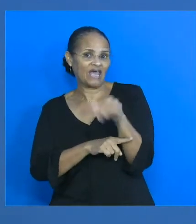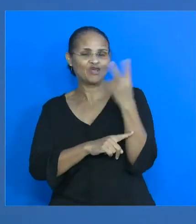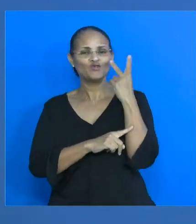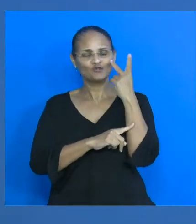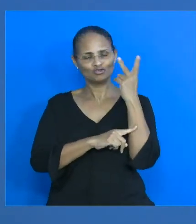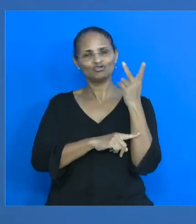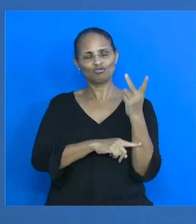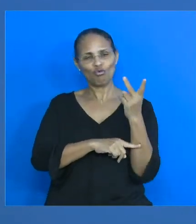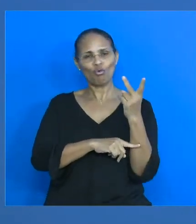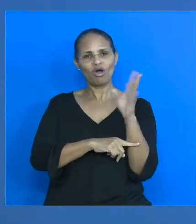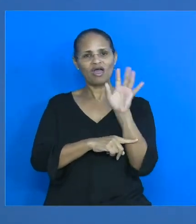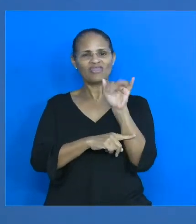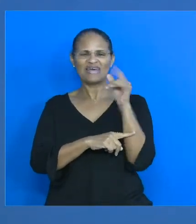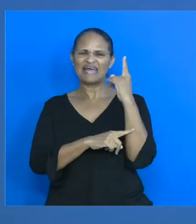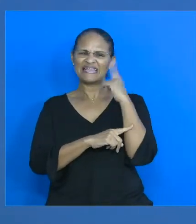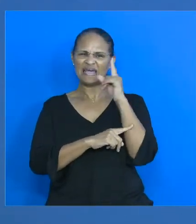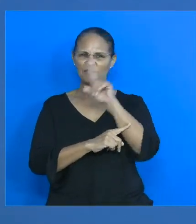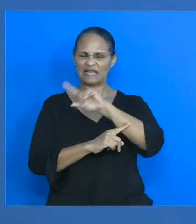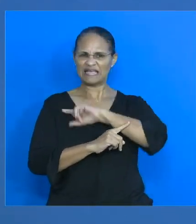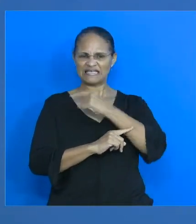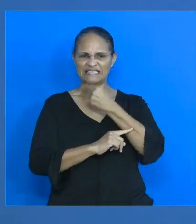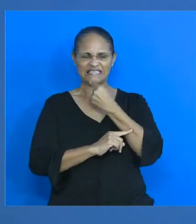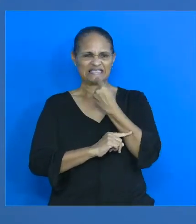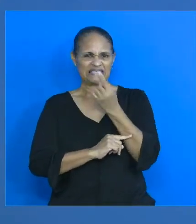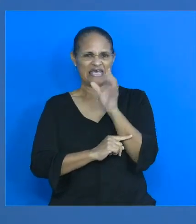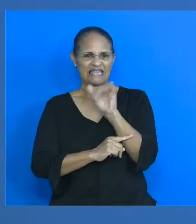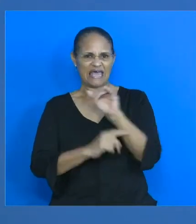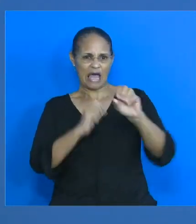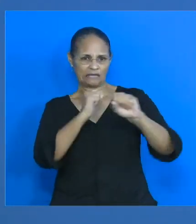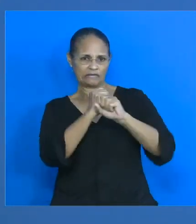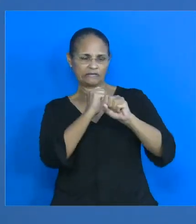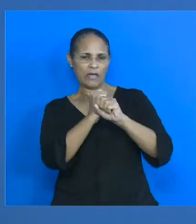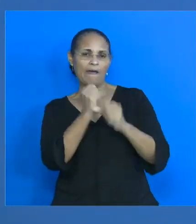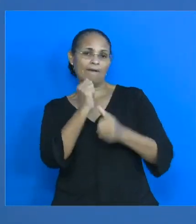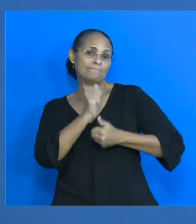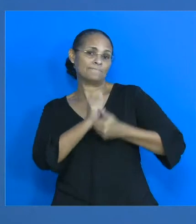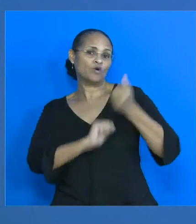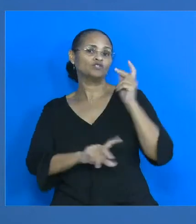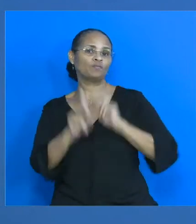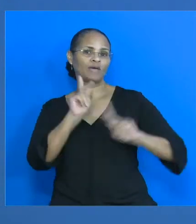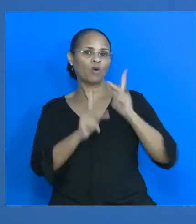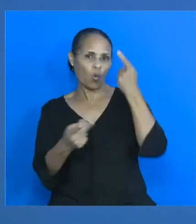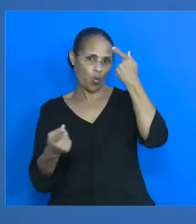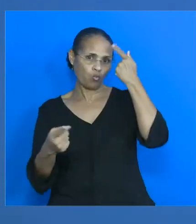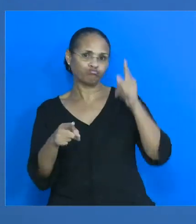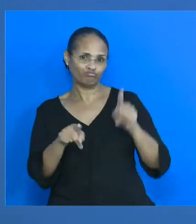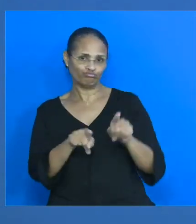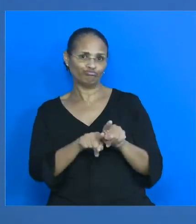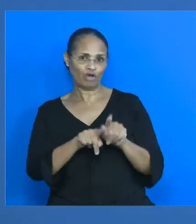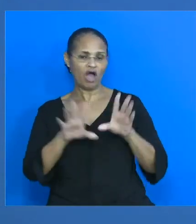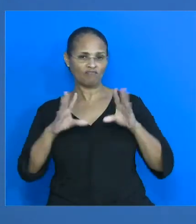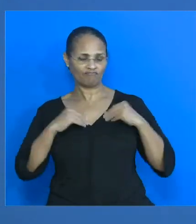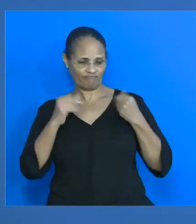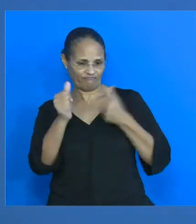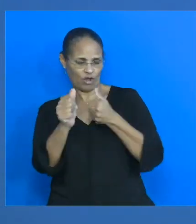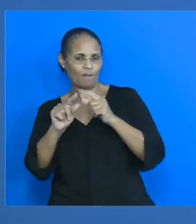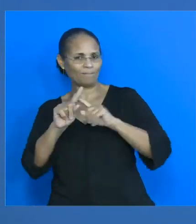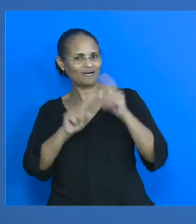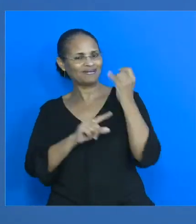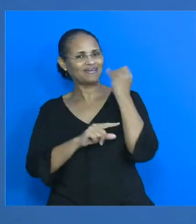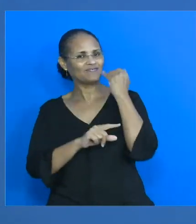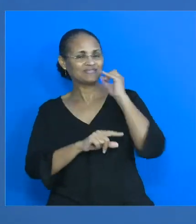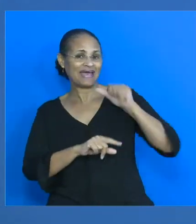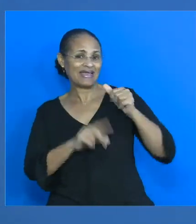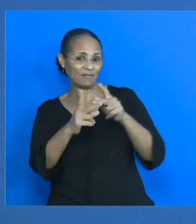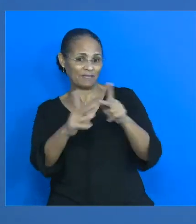saw that I think the police put out a statement and said that most places were in compliance. What we had asked for, if there was any place